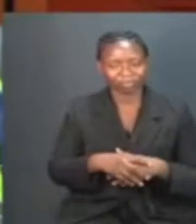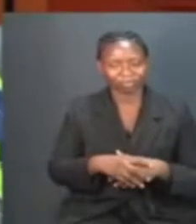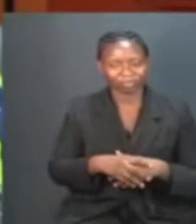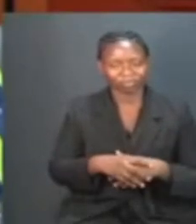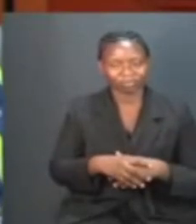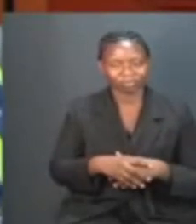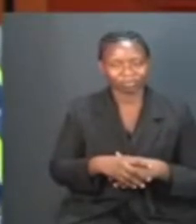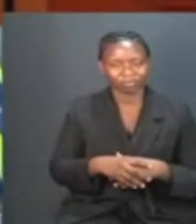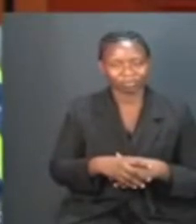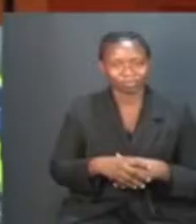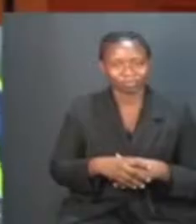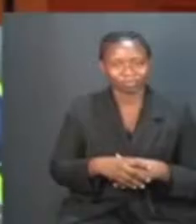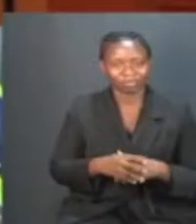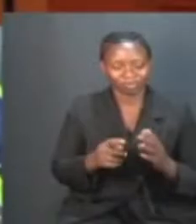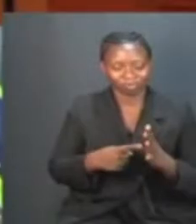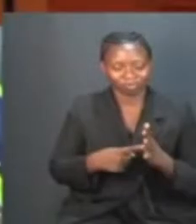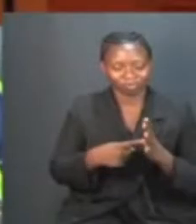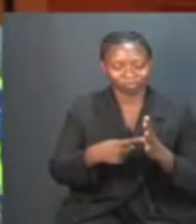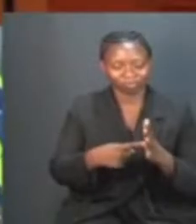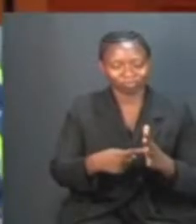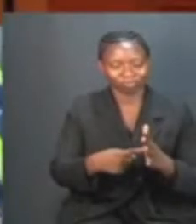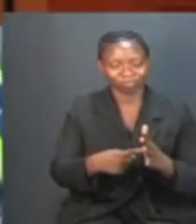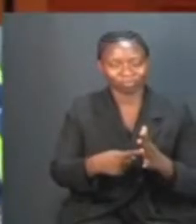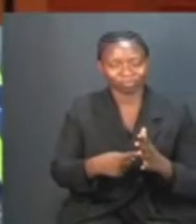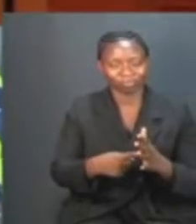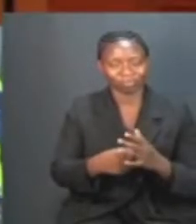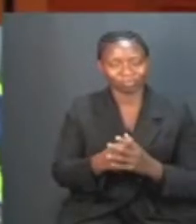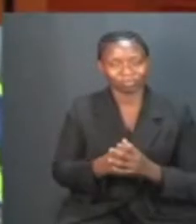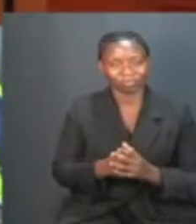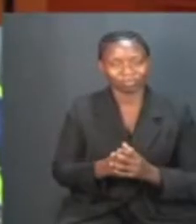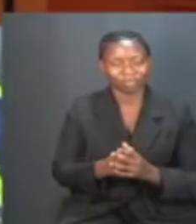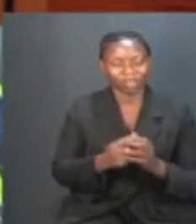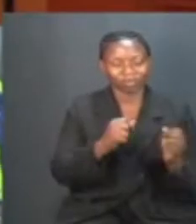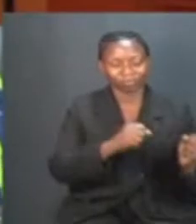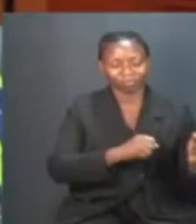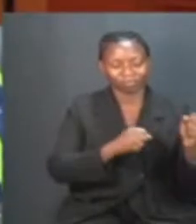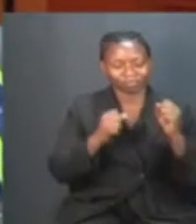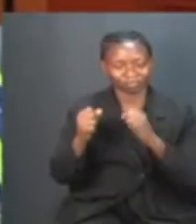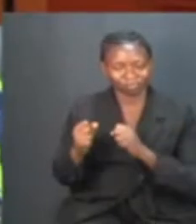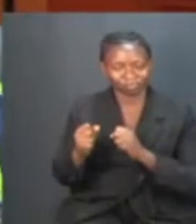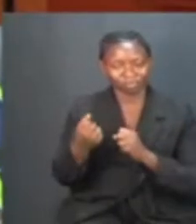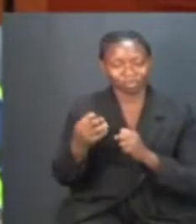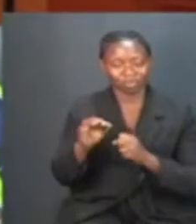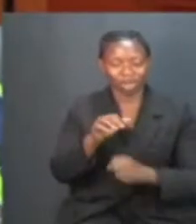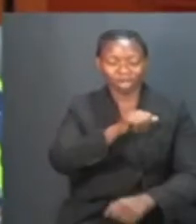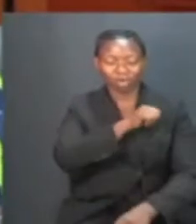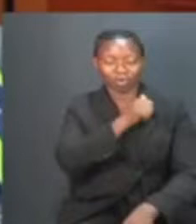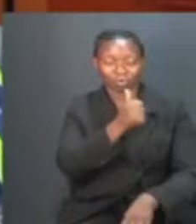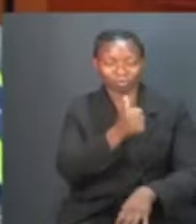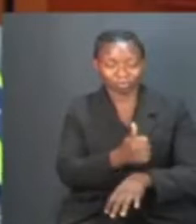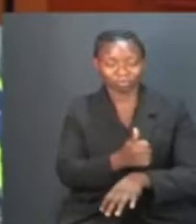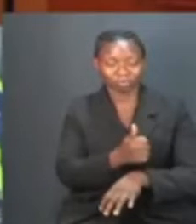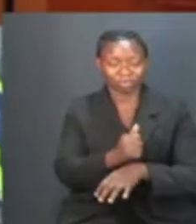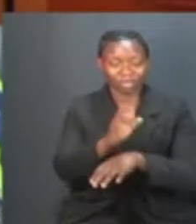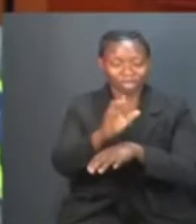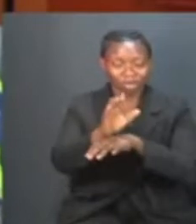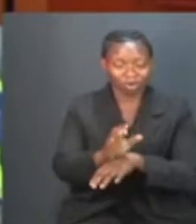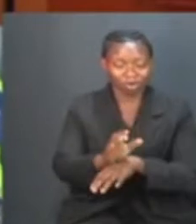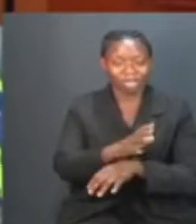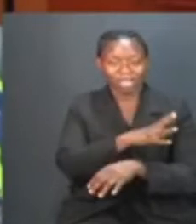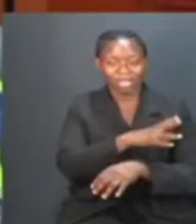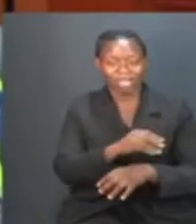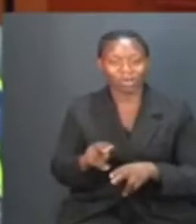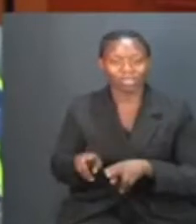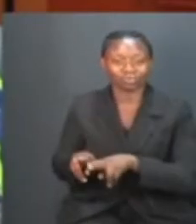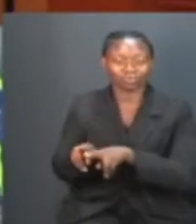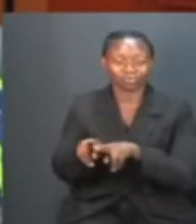motifs, and signature patterns symbolizes strength, authority, cultural pride, and